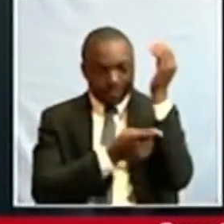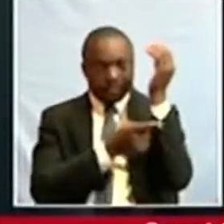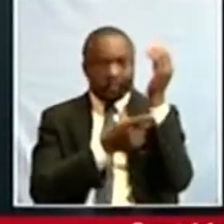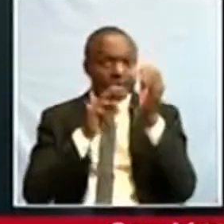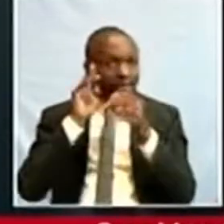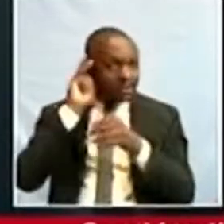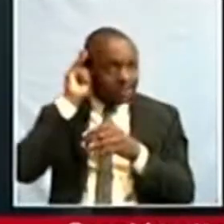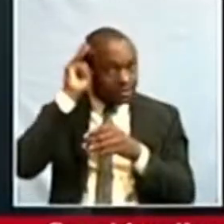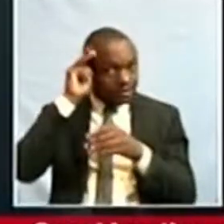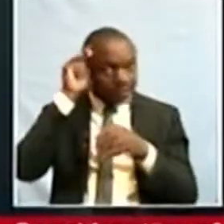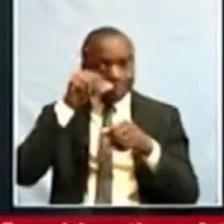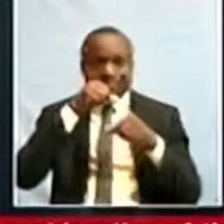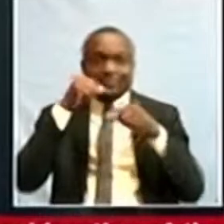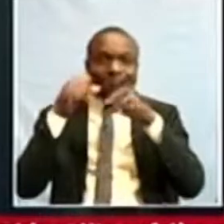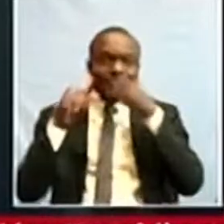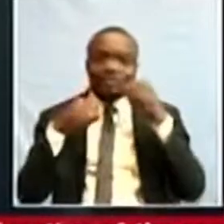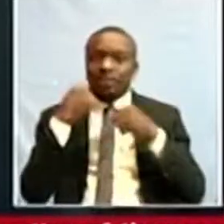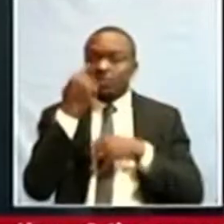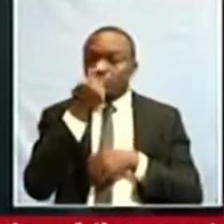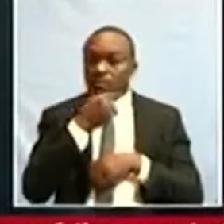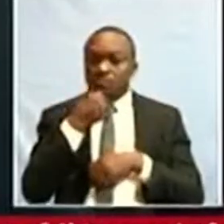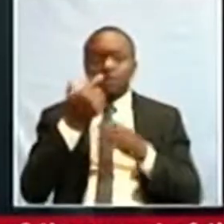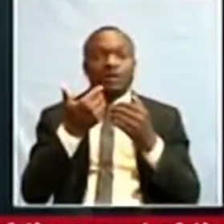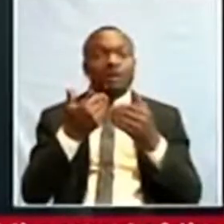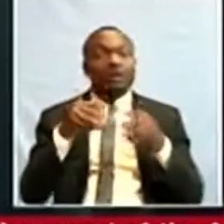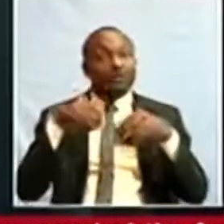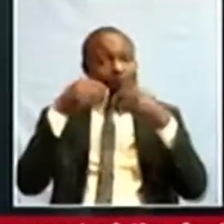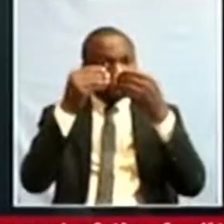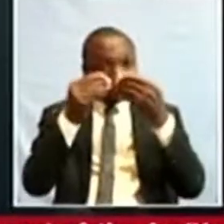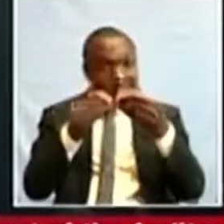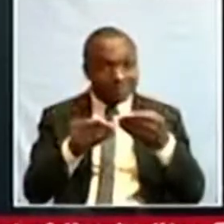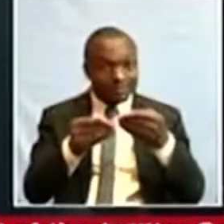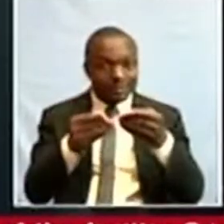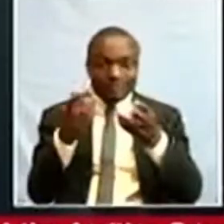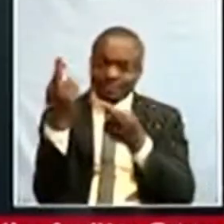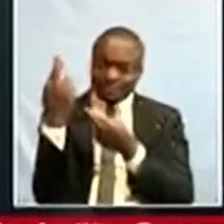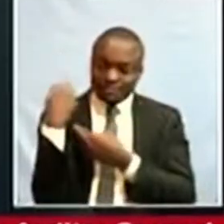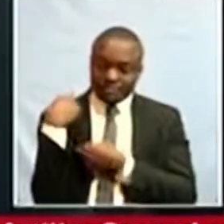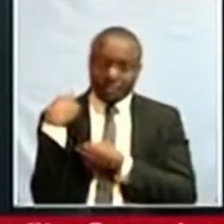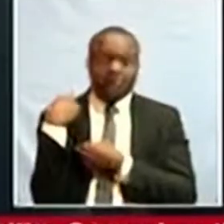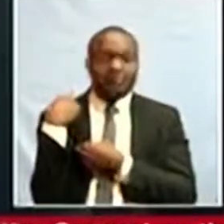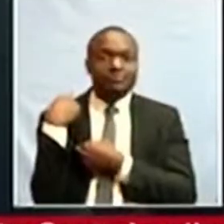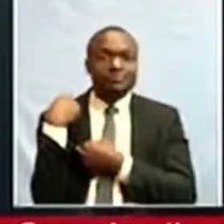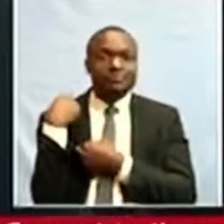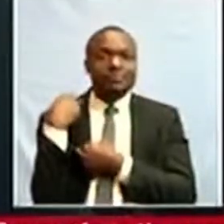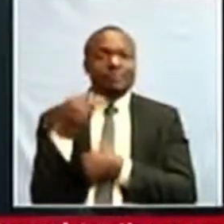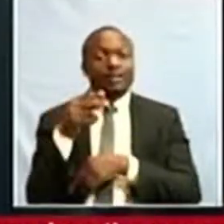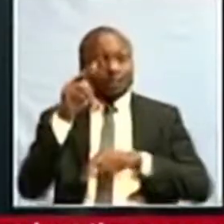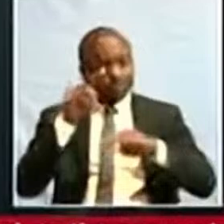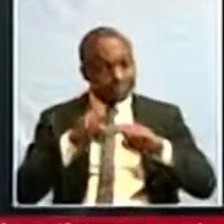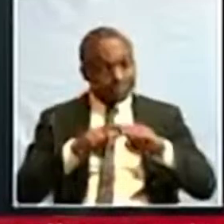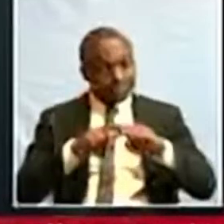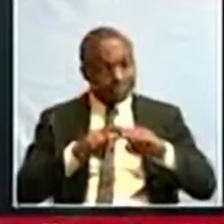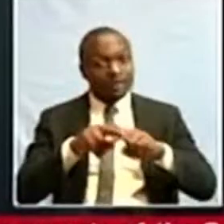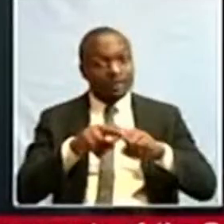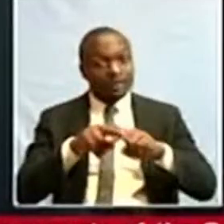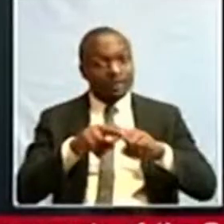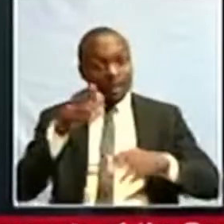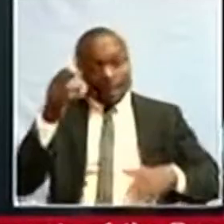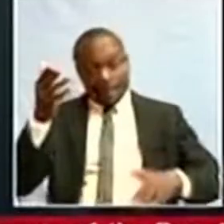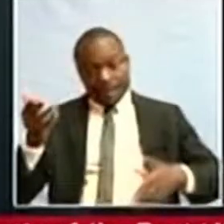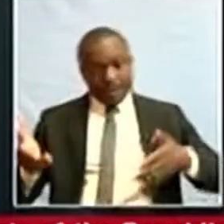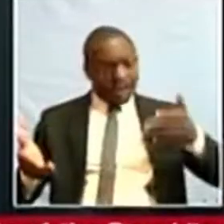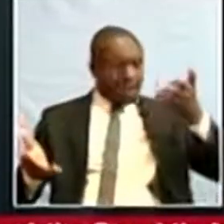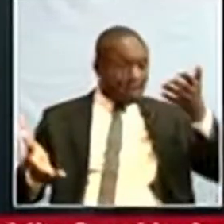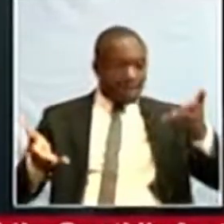Ministry of Agriculture, who then has been given the responsibility to sit and compare the